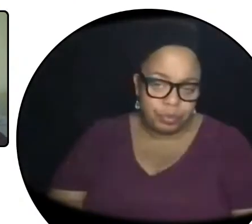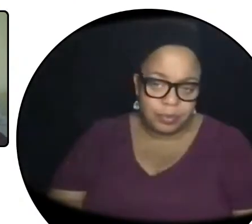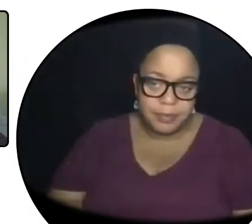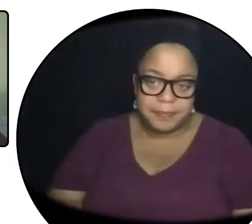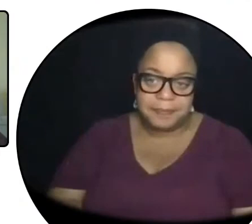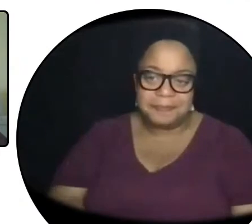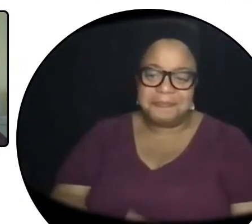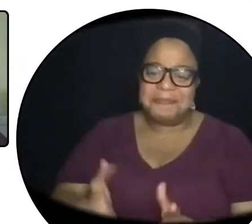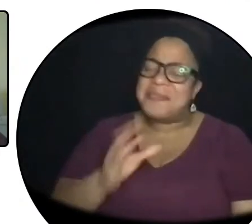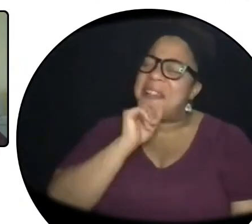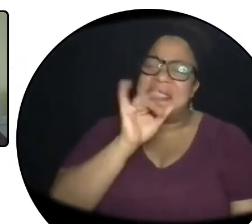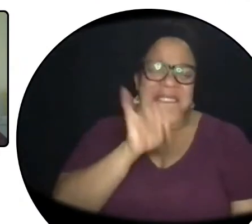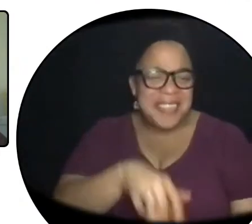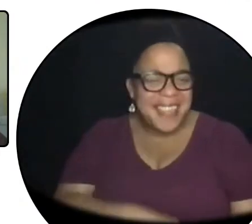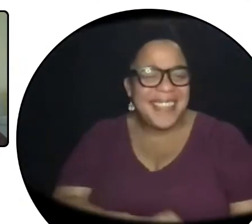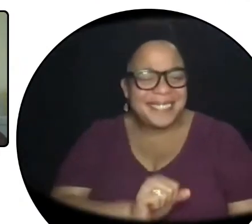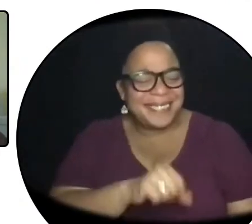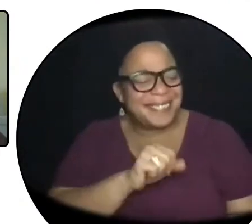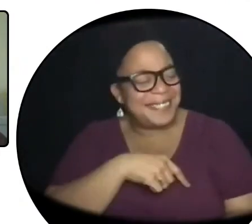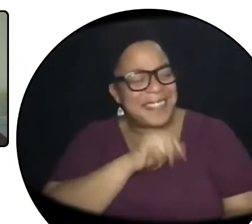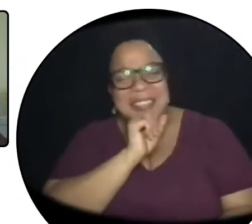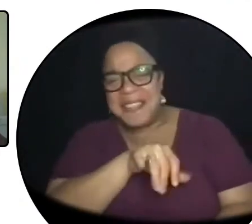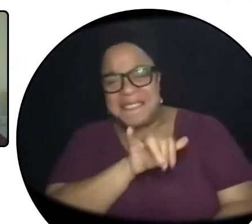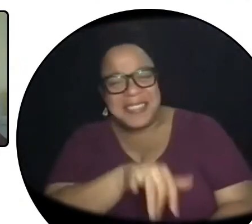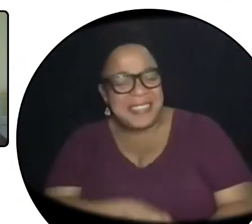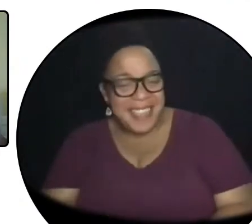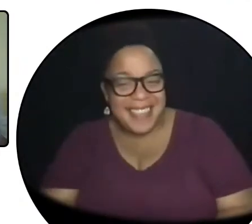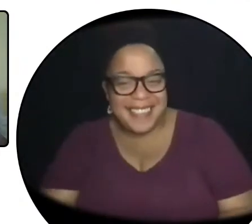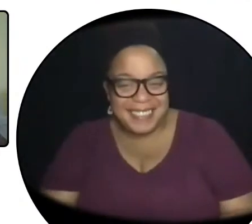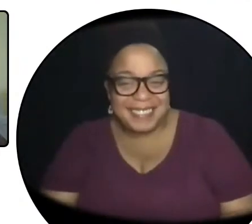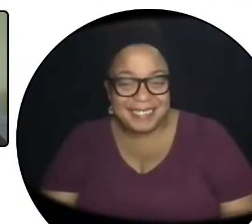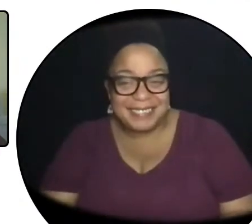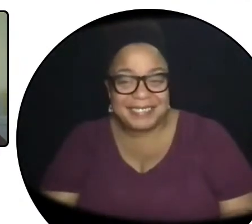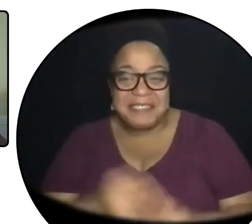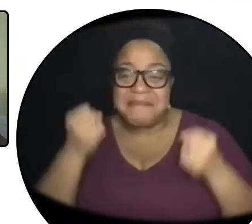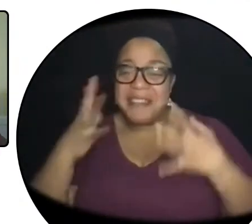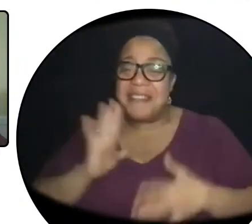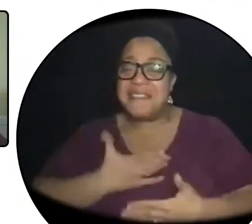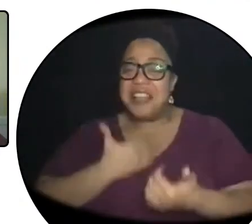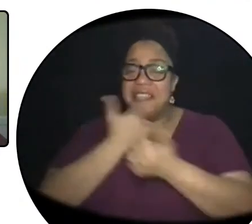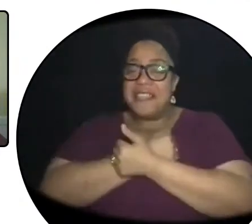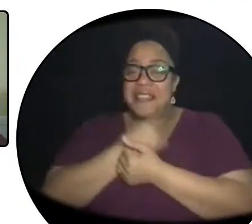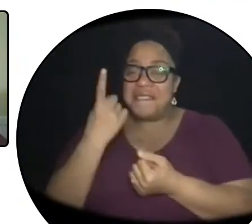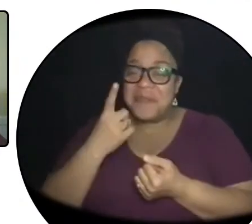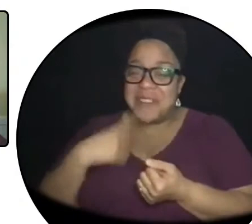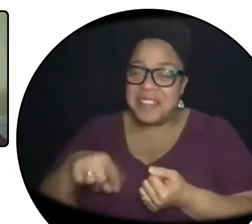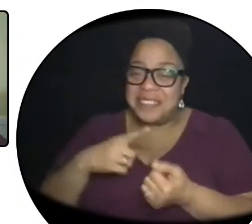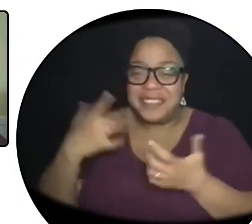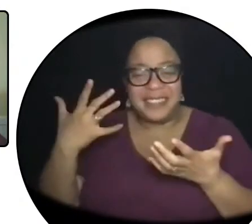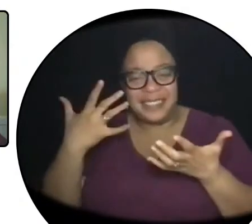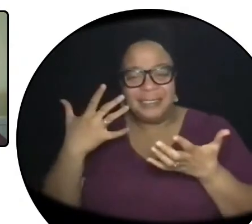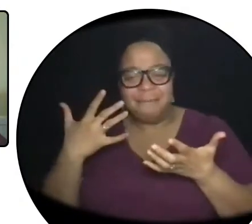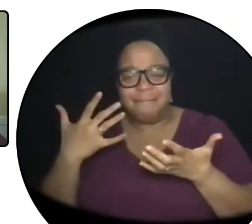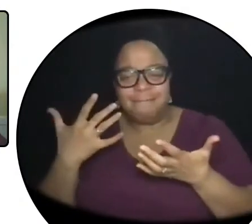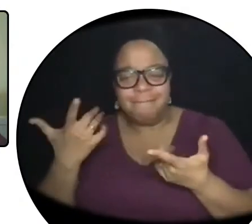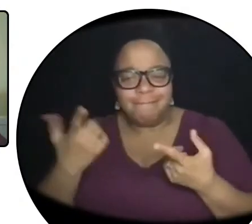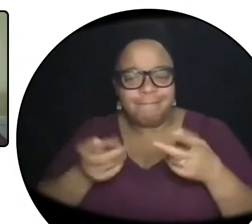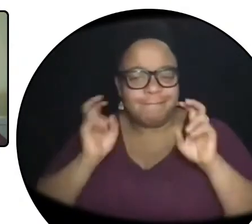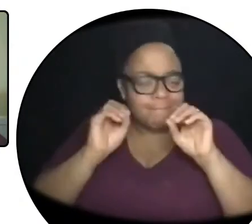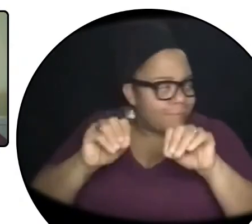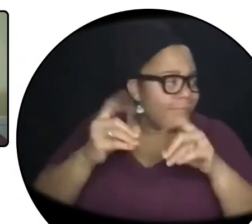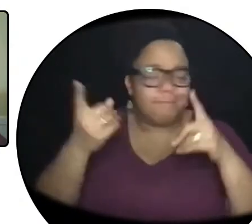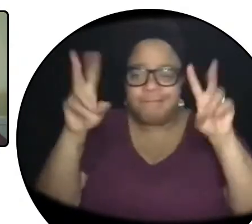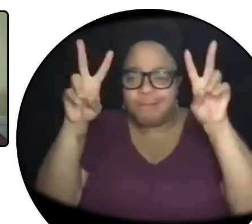our movement is more attention to joy, people talking about joy in the work. People talking about,